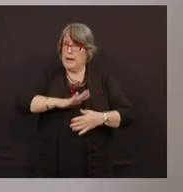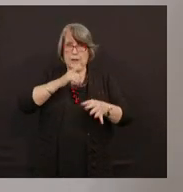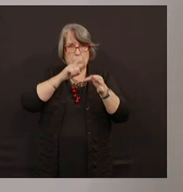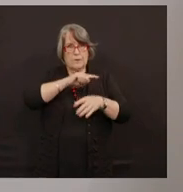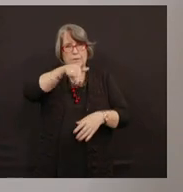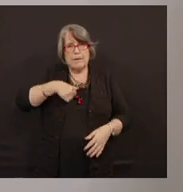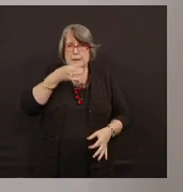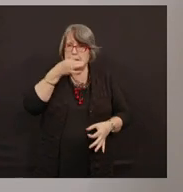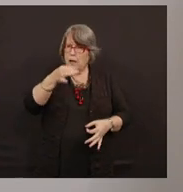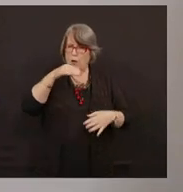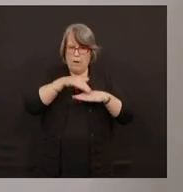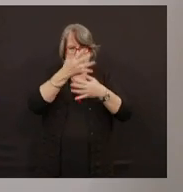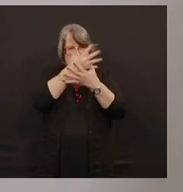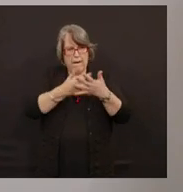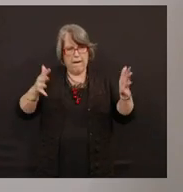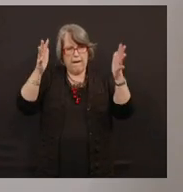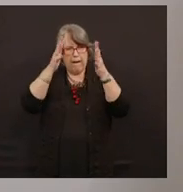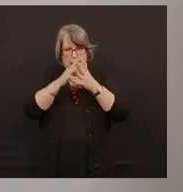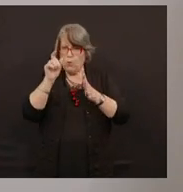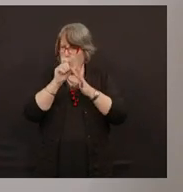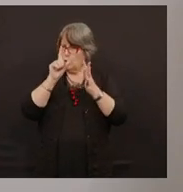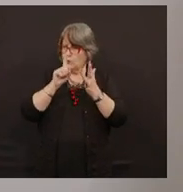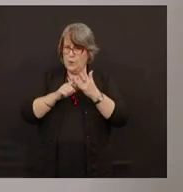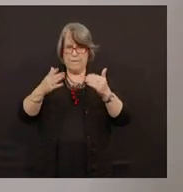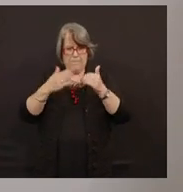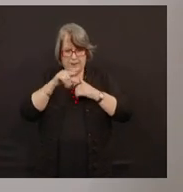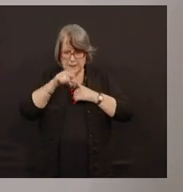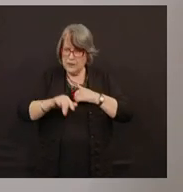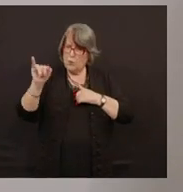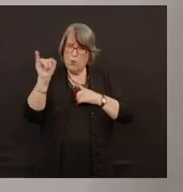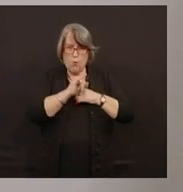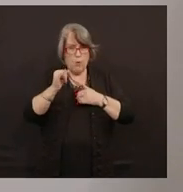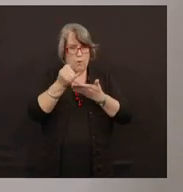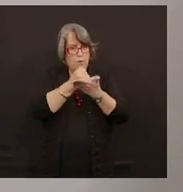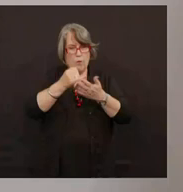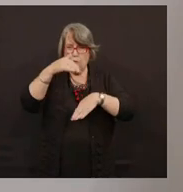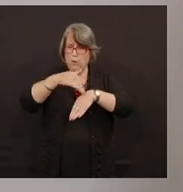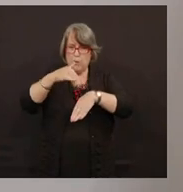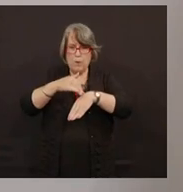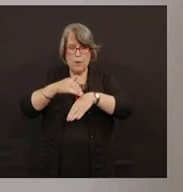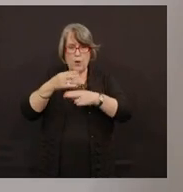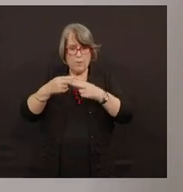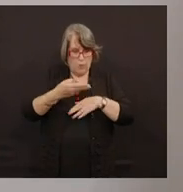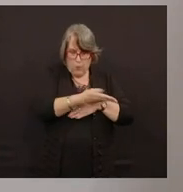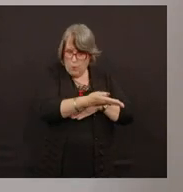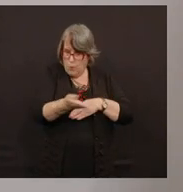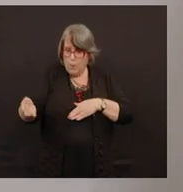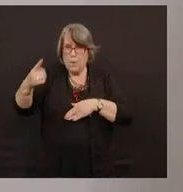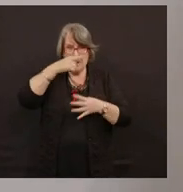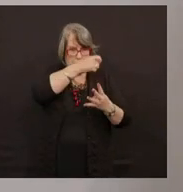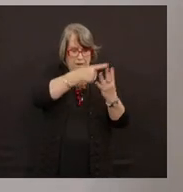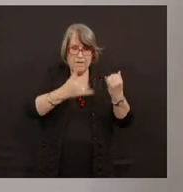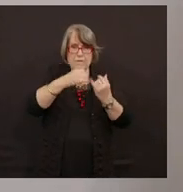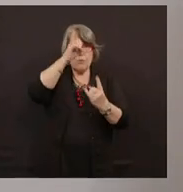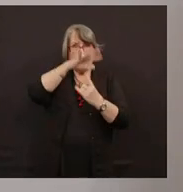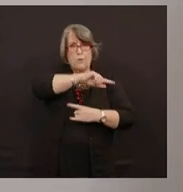us to ask about how we can approach this dreadful problem, this blight on the lives of people who are important parts of the fabric of our